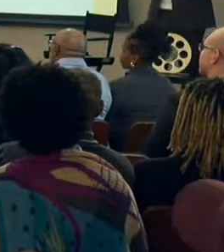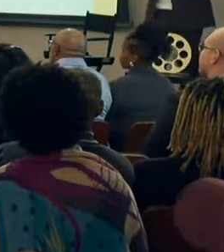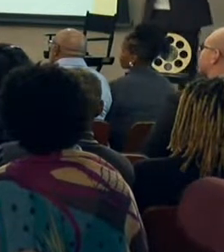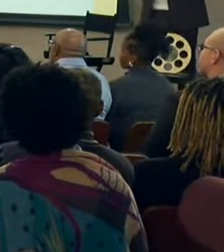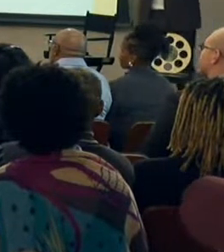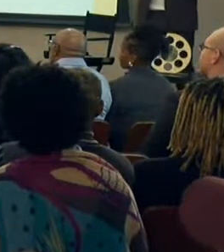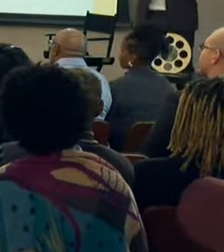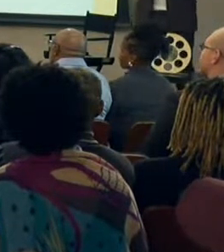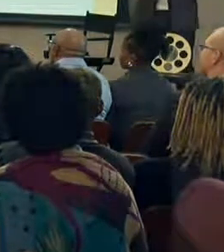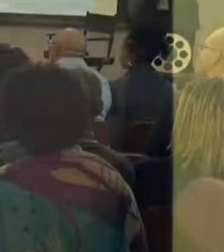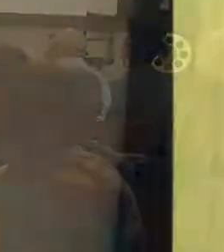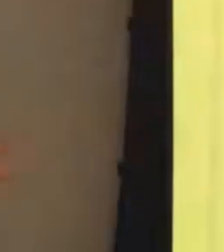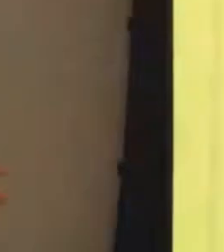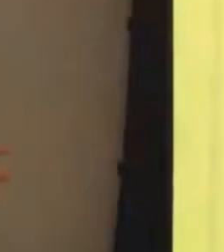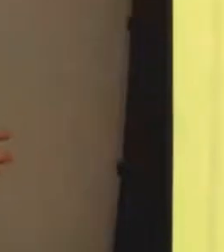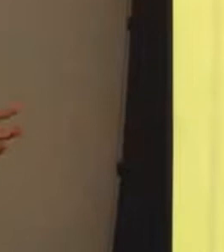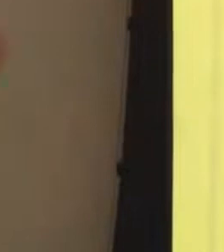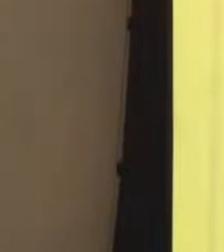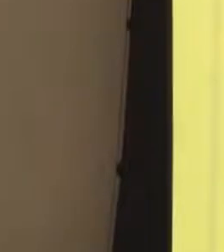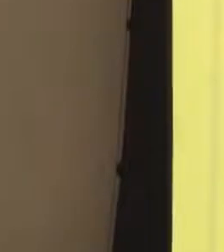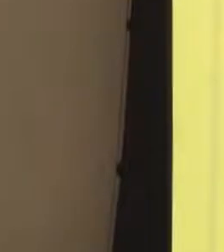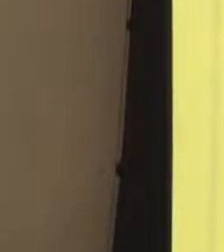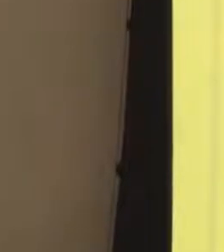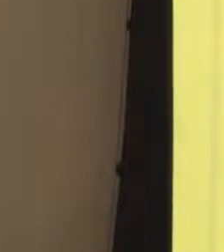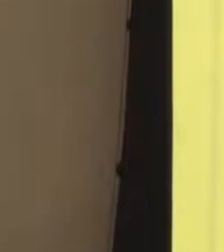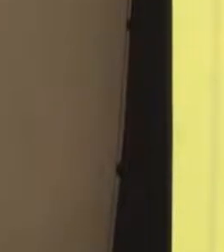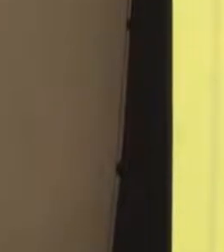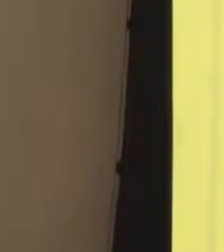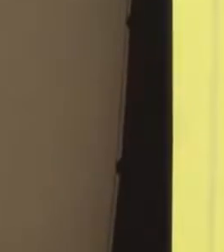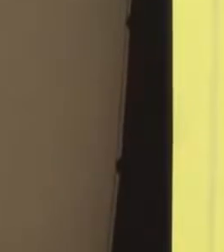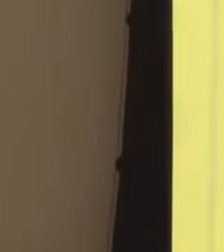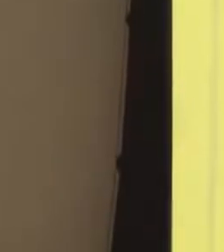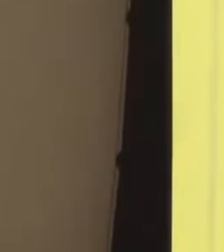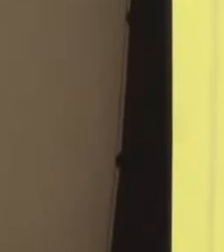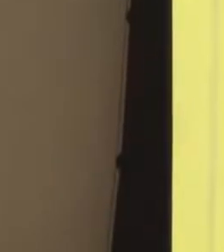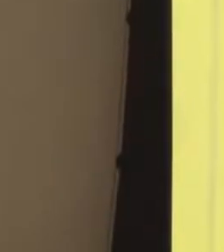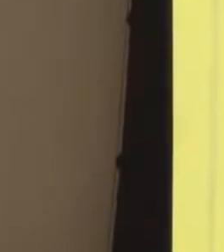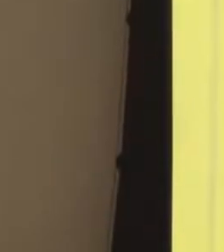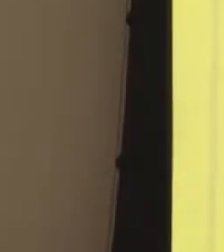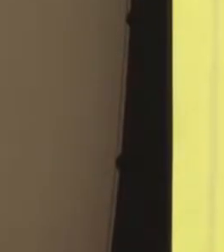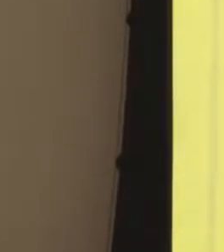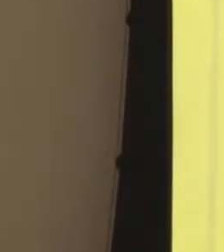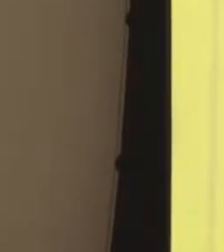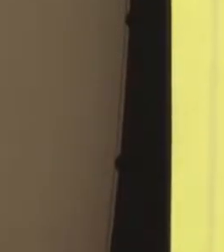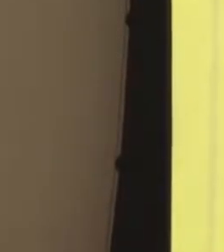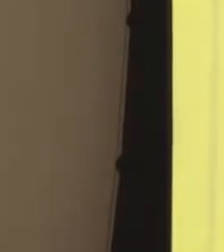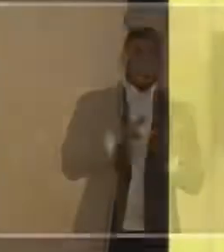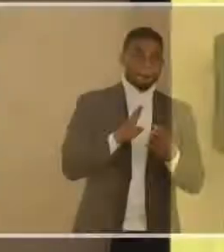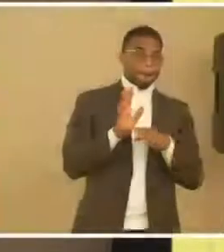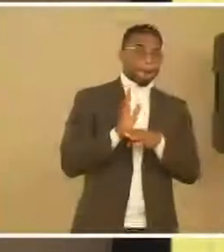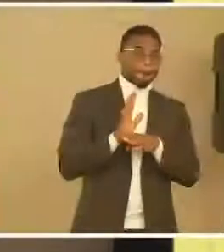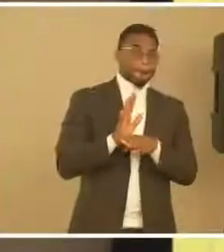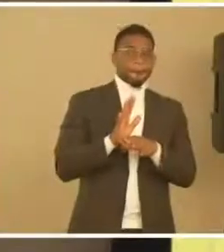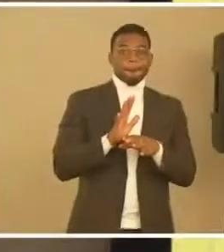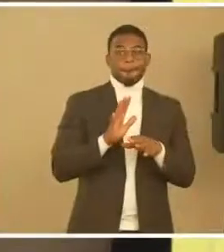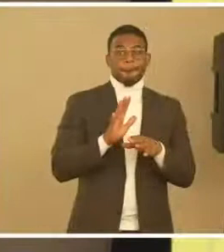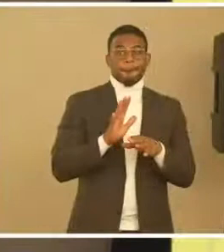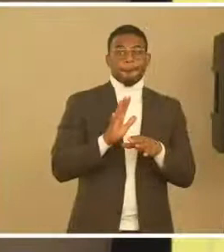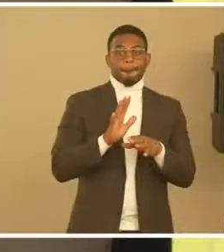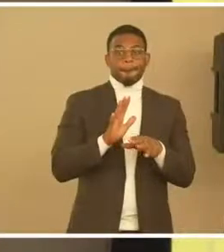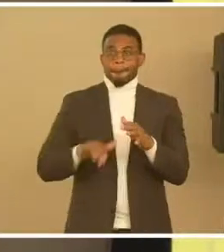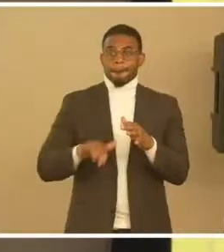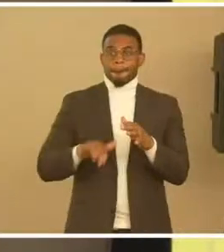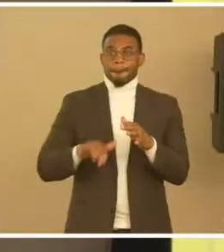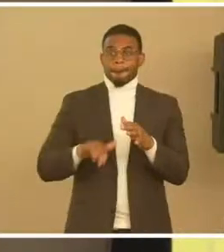films. We have competitions in both nonfiction and fiction. And our student documentary running